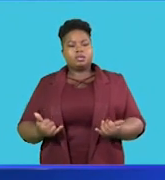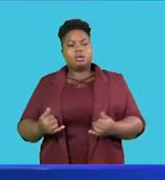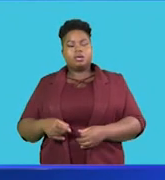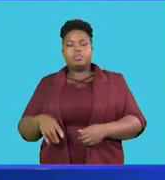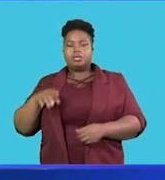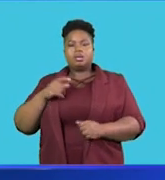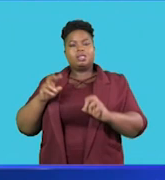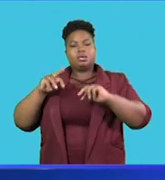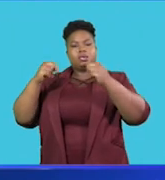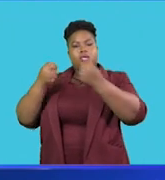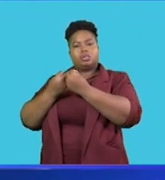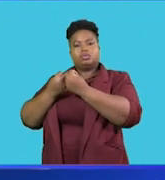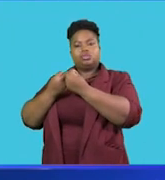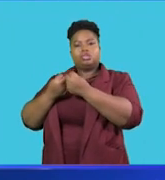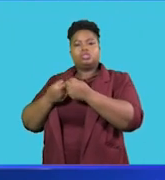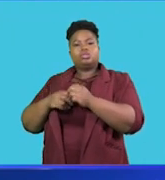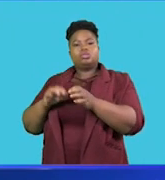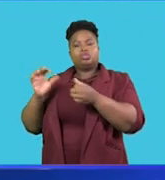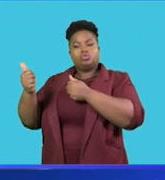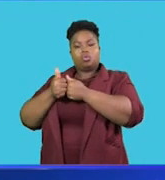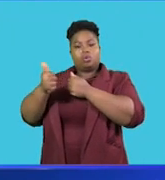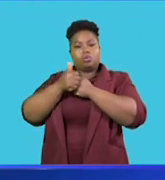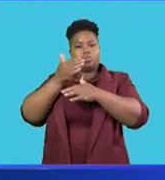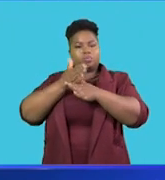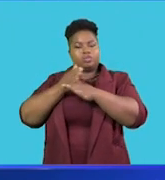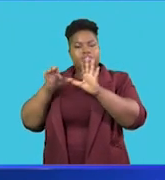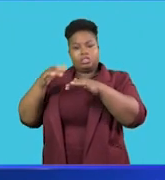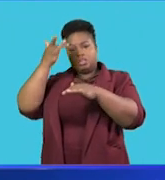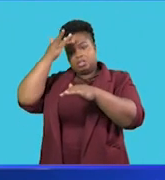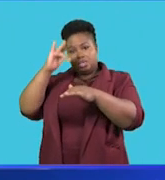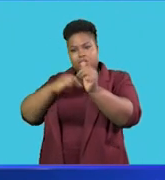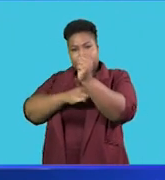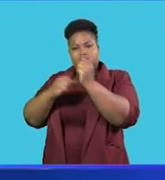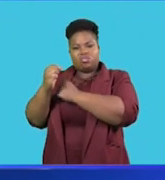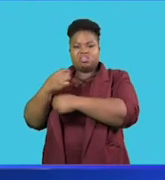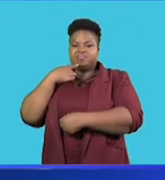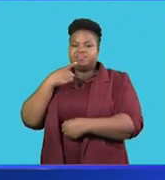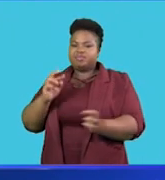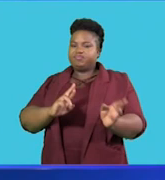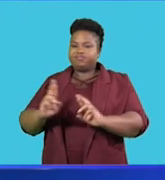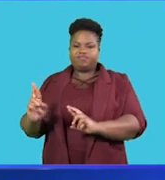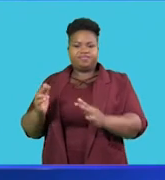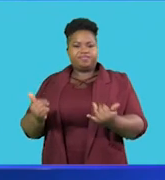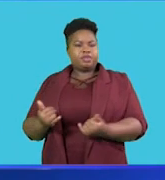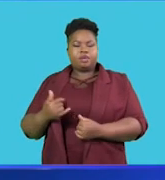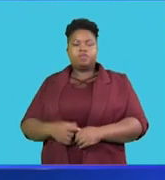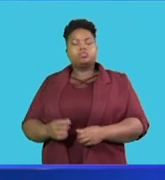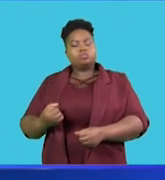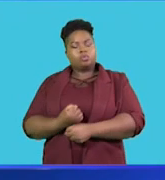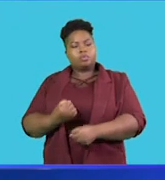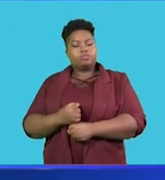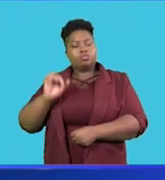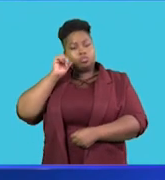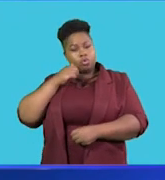ya sepolesa sa naha ya National Joint Operational and Intelligence Structure e bolela ha e le malala a laotswe ho tla kena tshebetsong ya ho